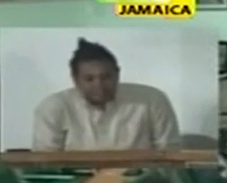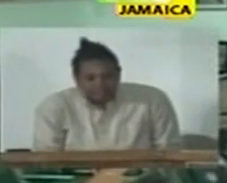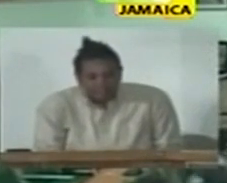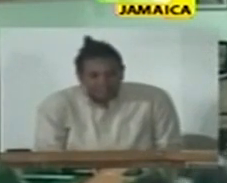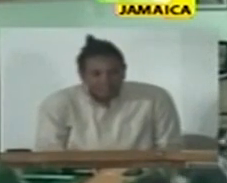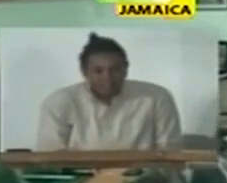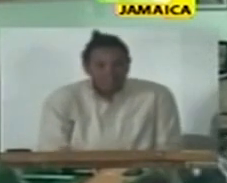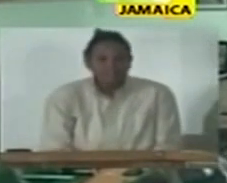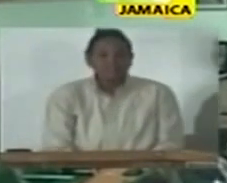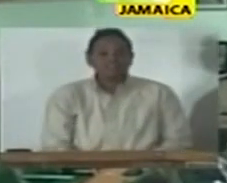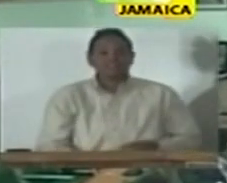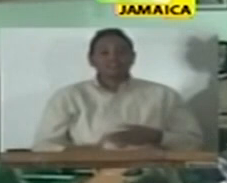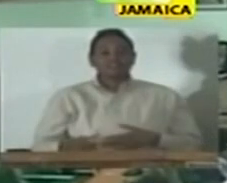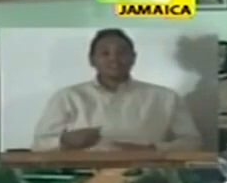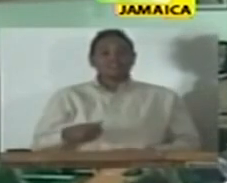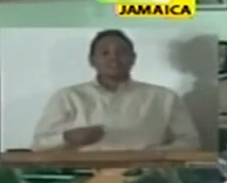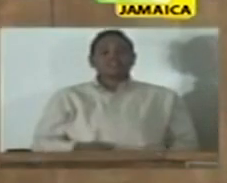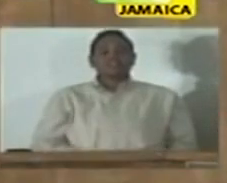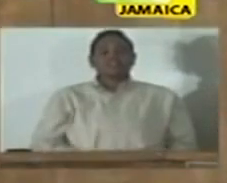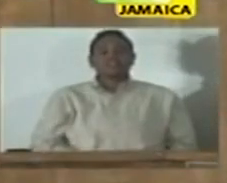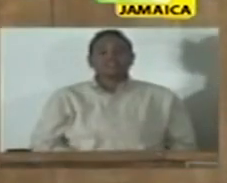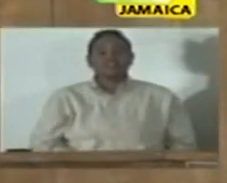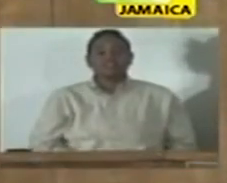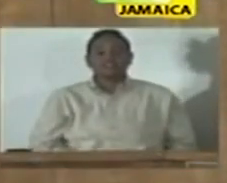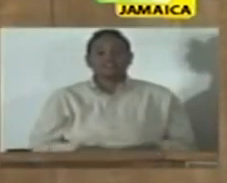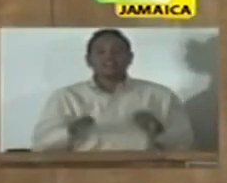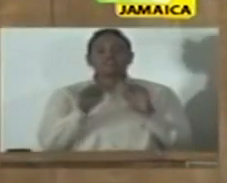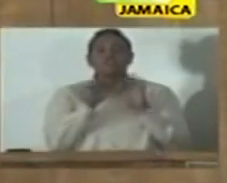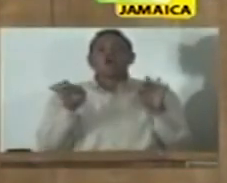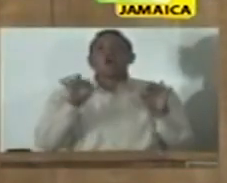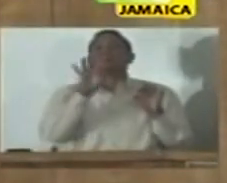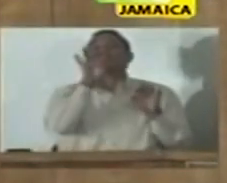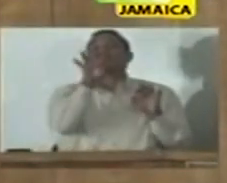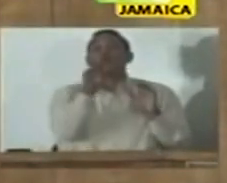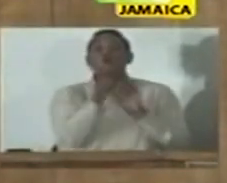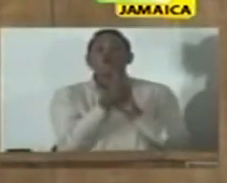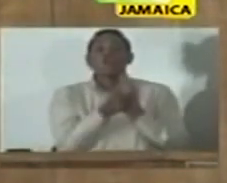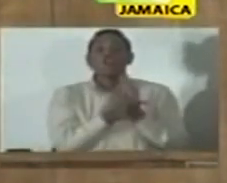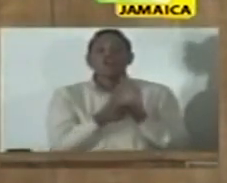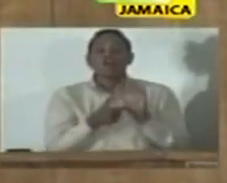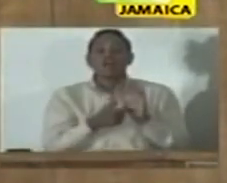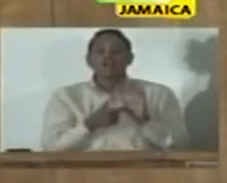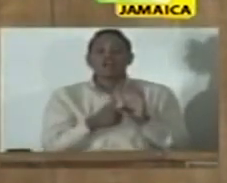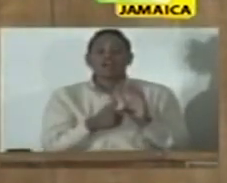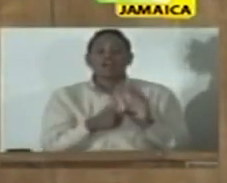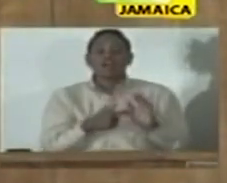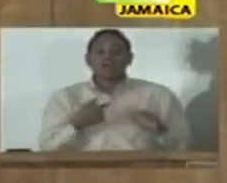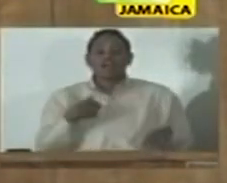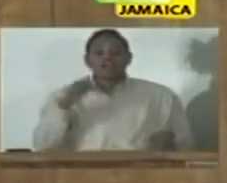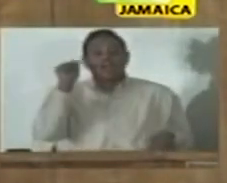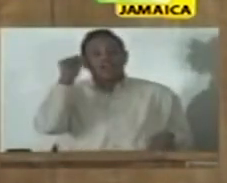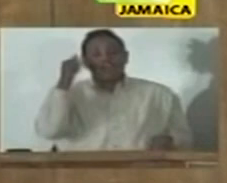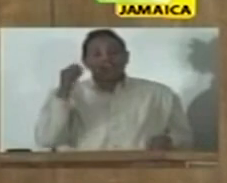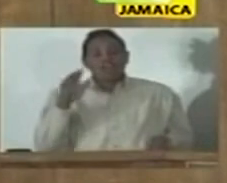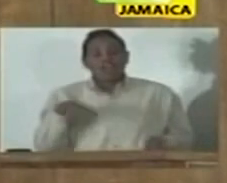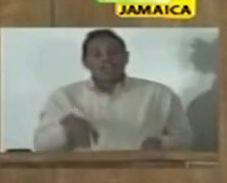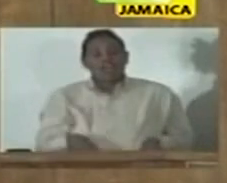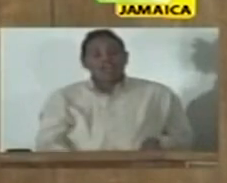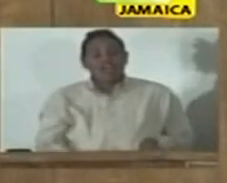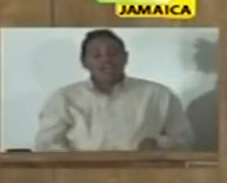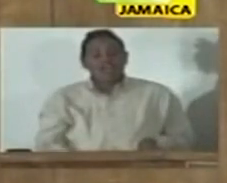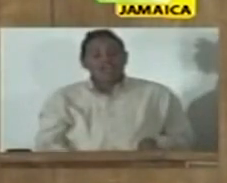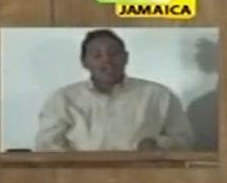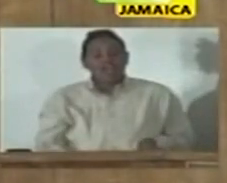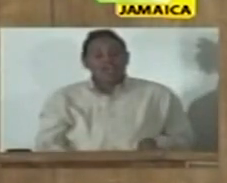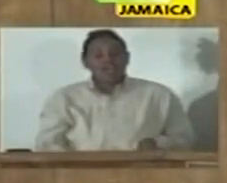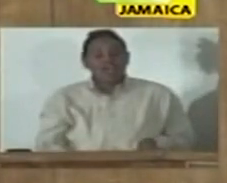Clause 4 of the bill reads as follows. Clause 4 of the bill reads as follows. I remember referring, Senator Morris. President, are you going to allow me to speak